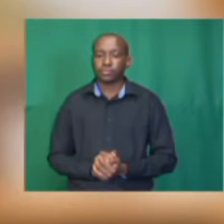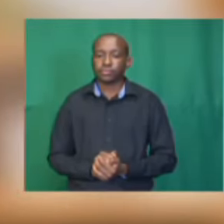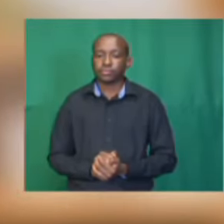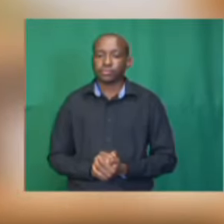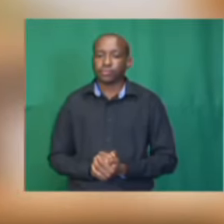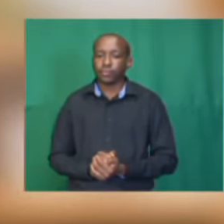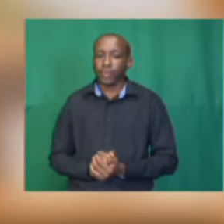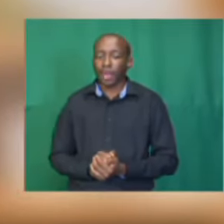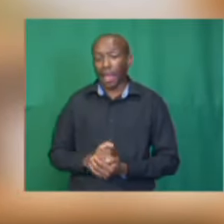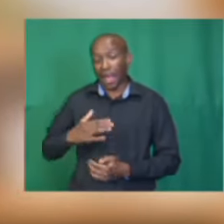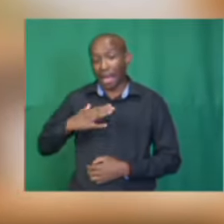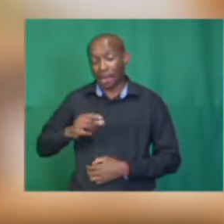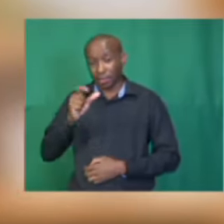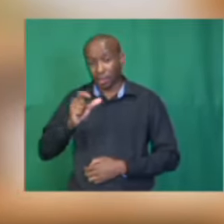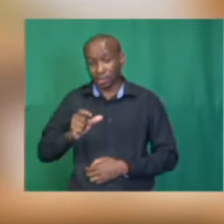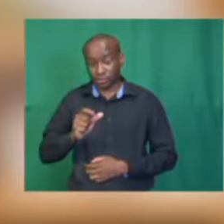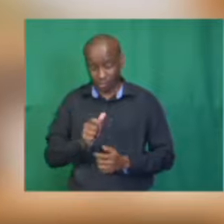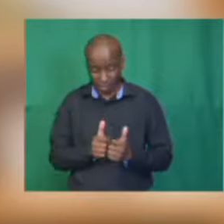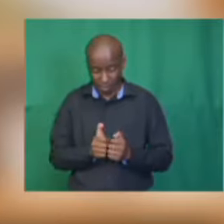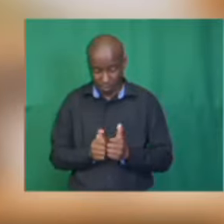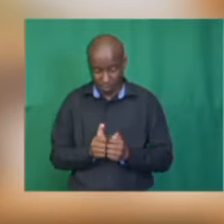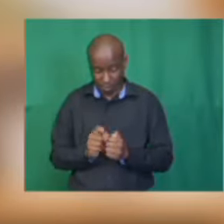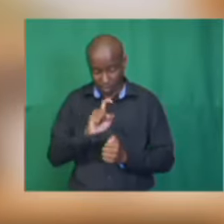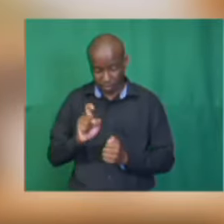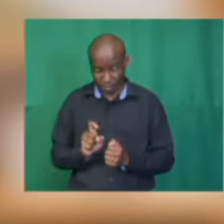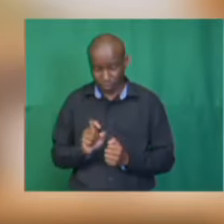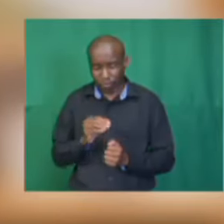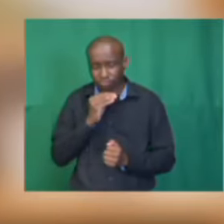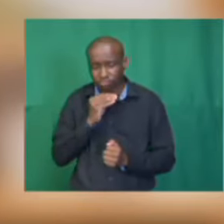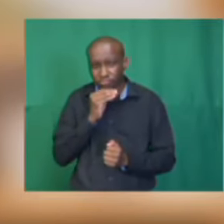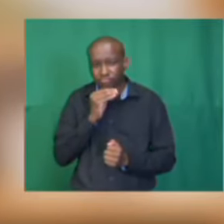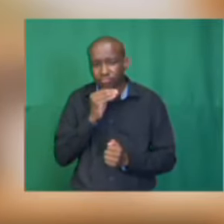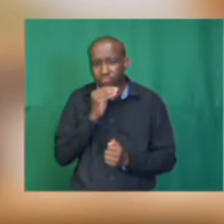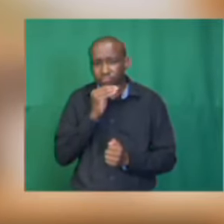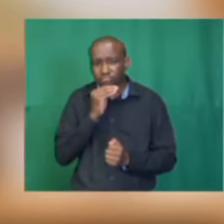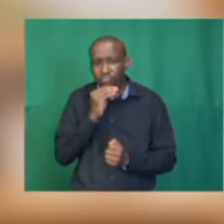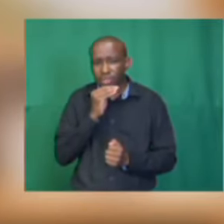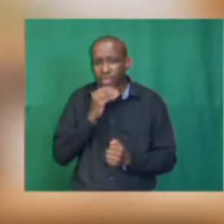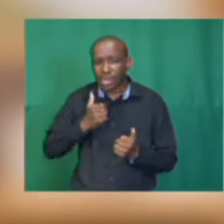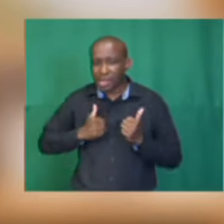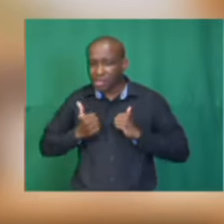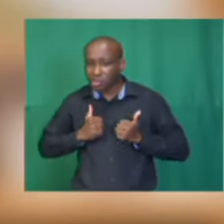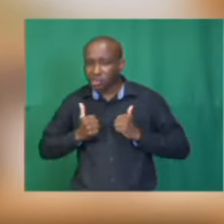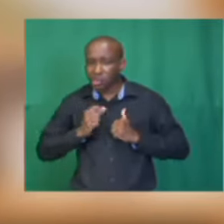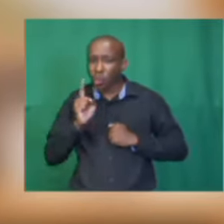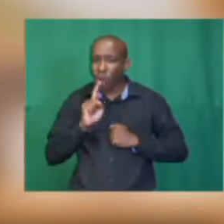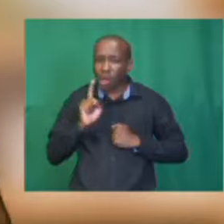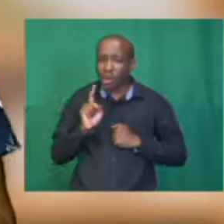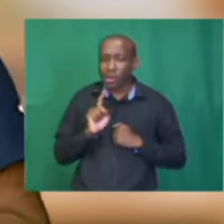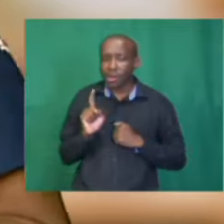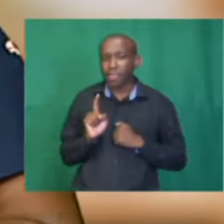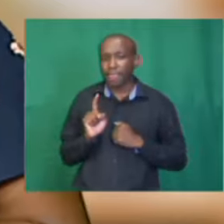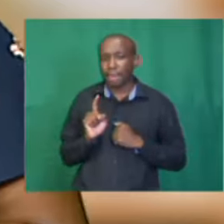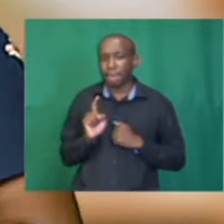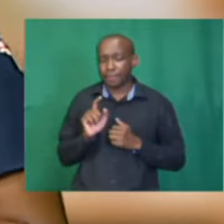Yes, someone posed a question about the symbolic meaning of the actions, the events, and